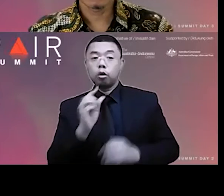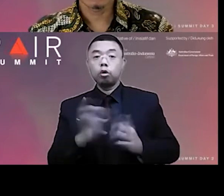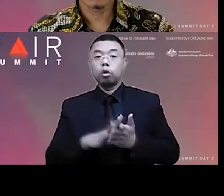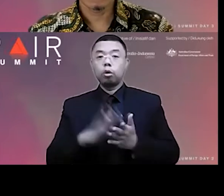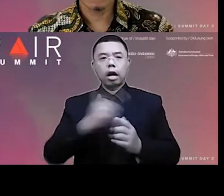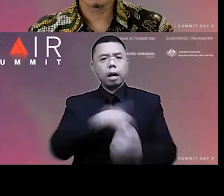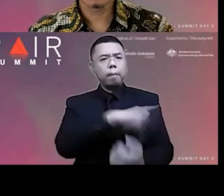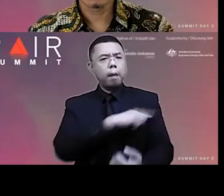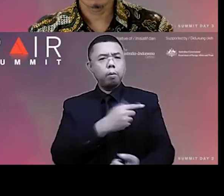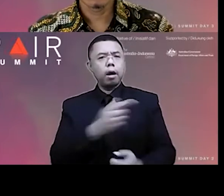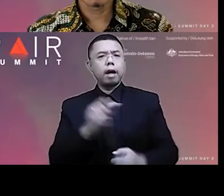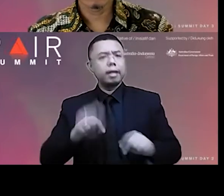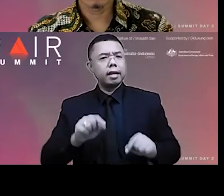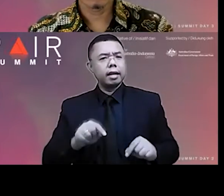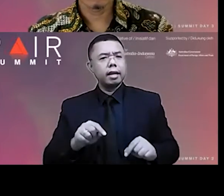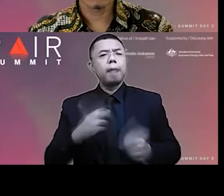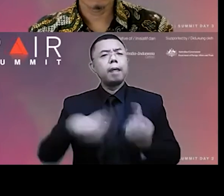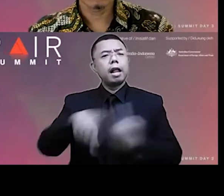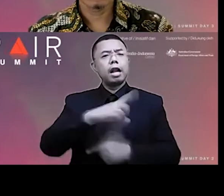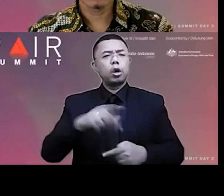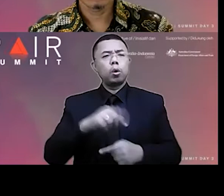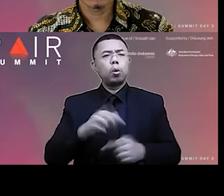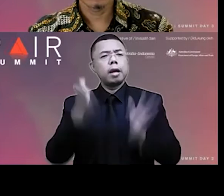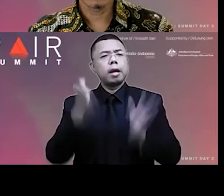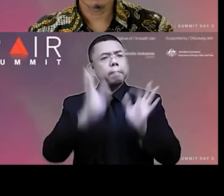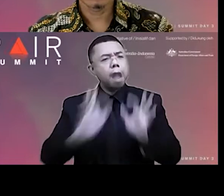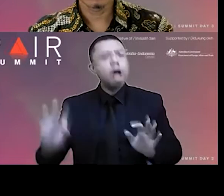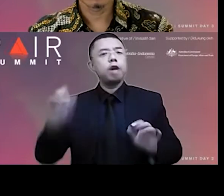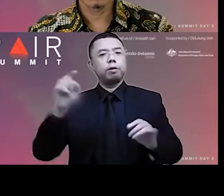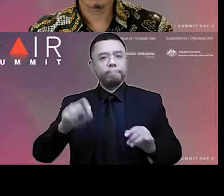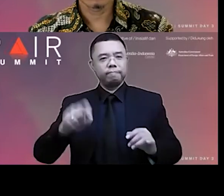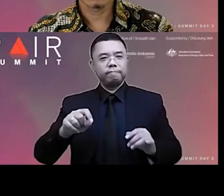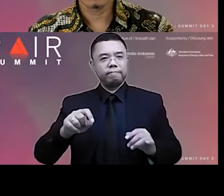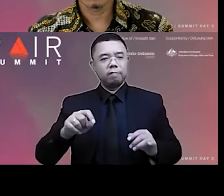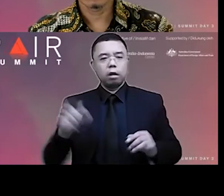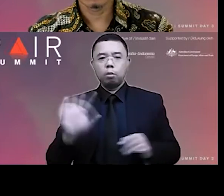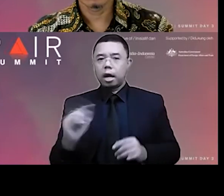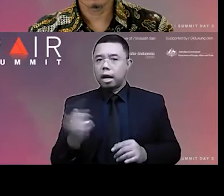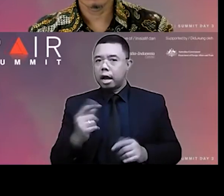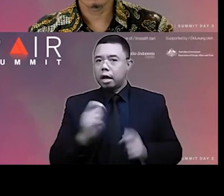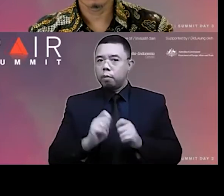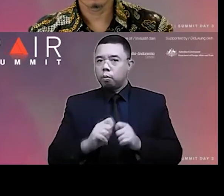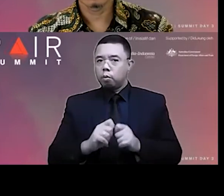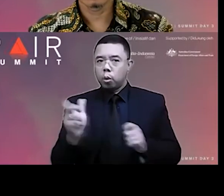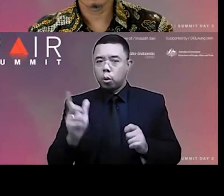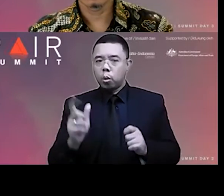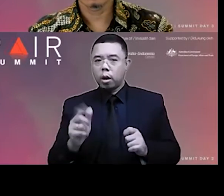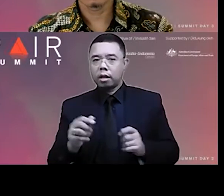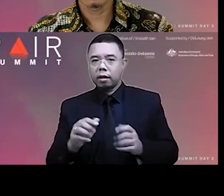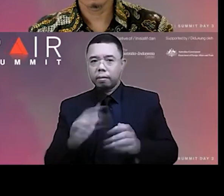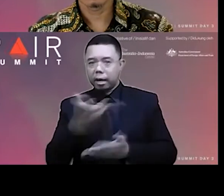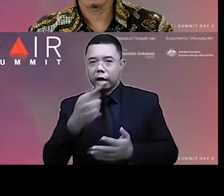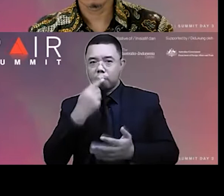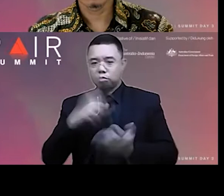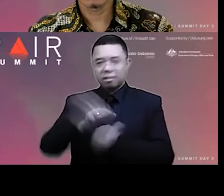it? You have to not just implement the accreditation, but you have to have workers who give a sense that we know what we're